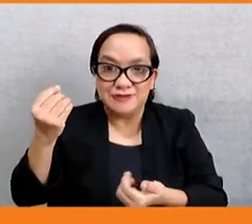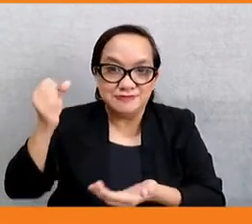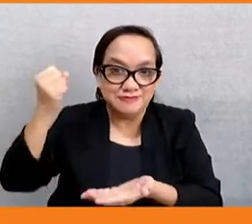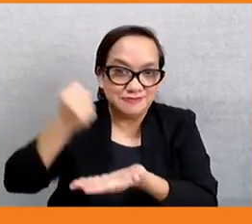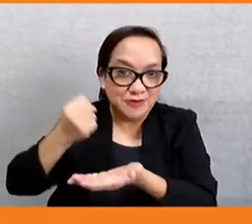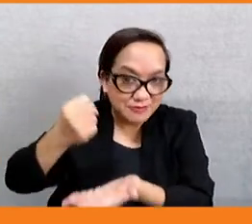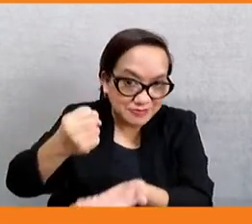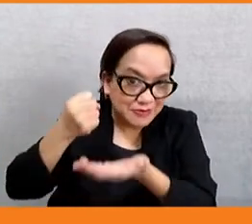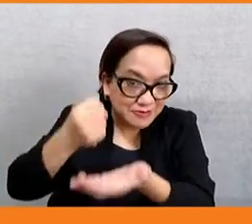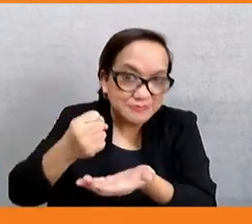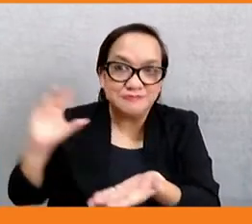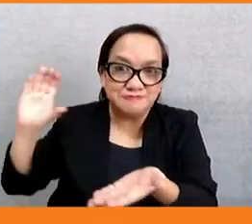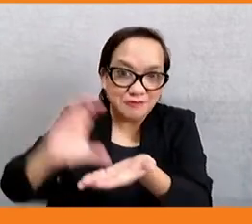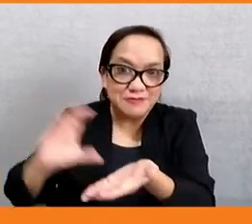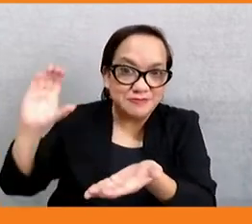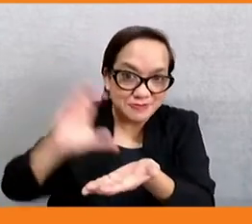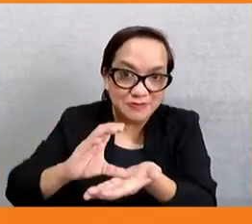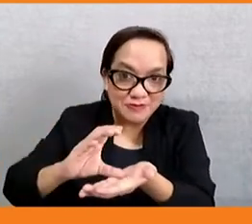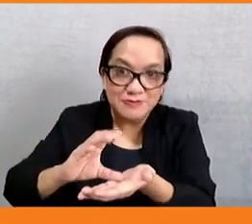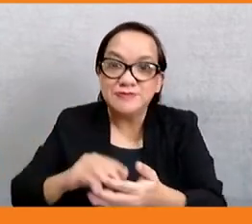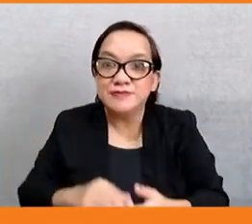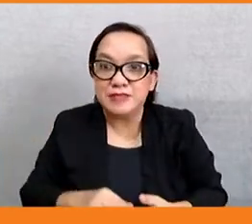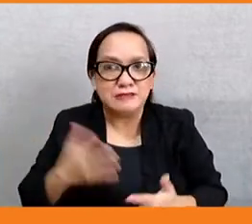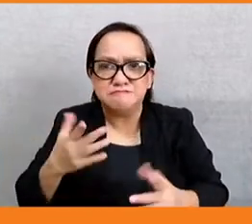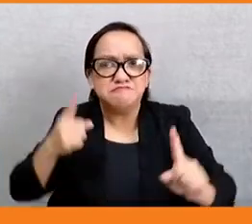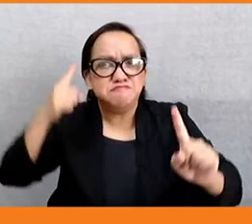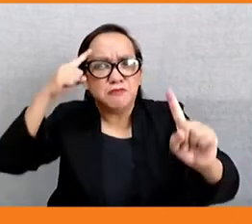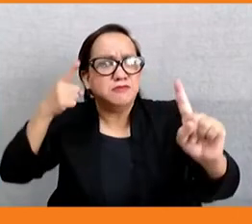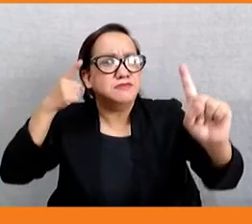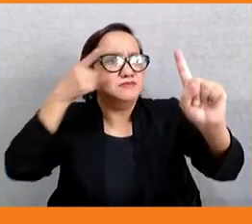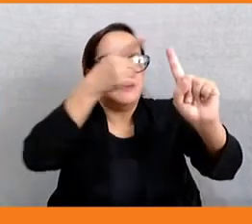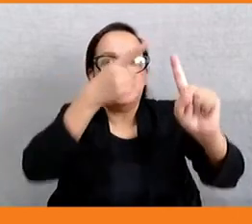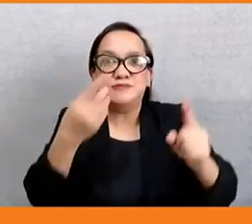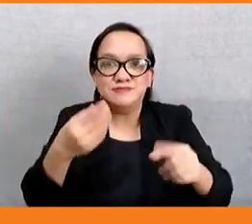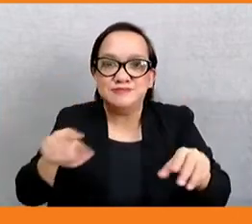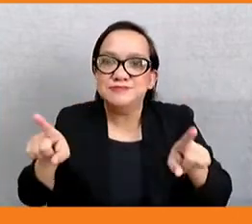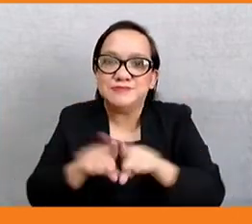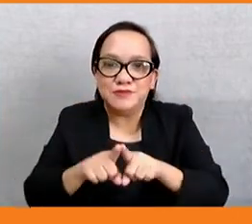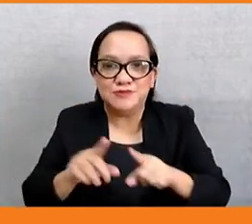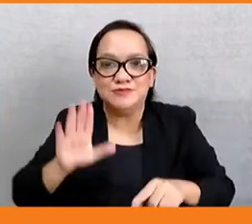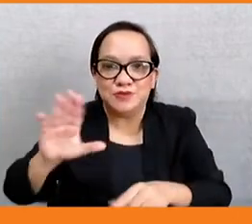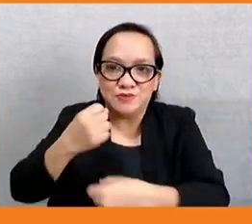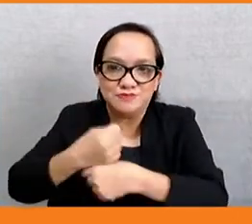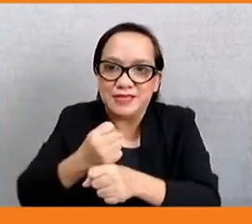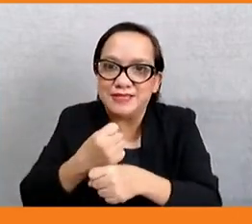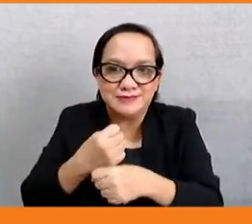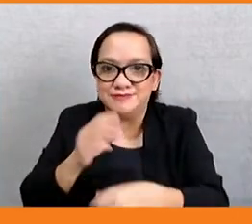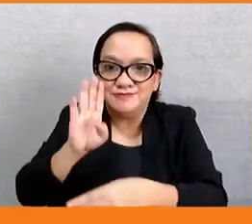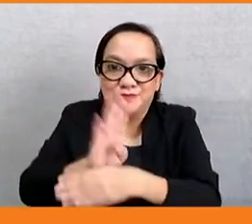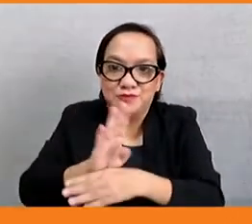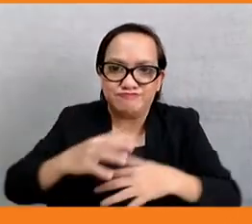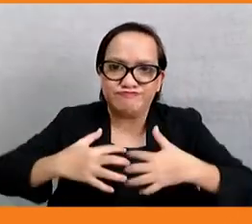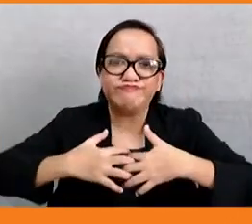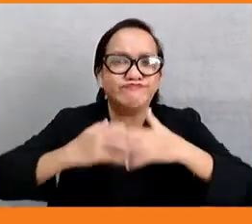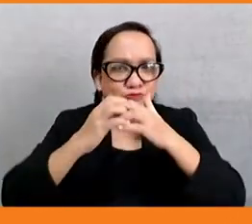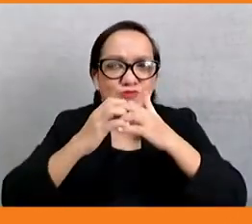major objective of inclusive business projects will include job creation and provision of essential